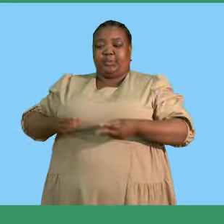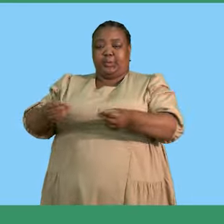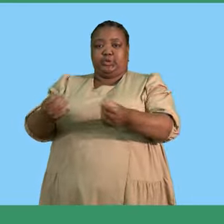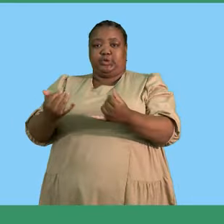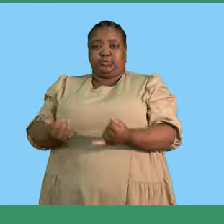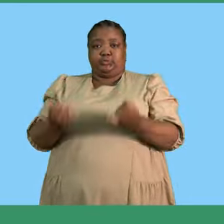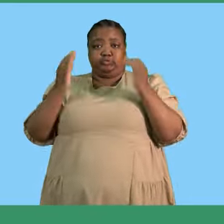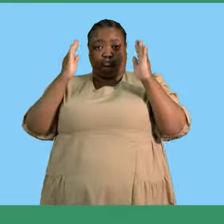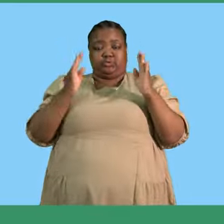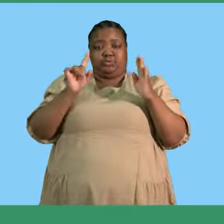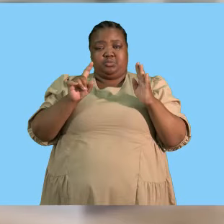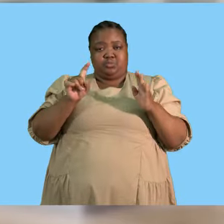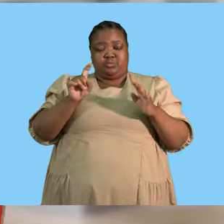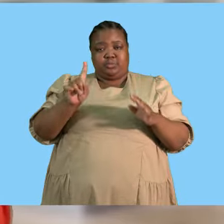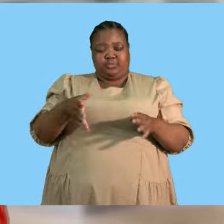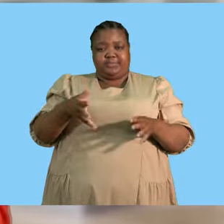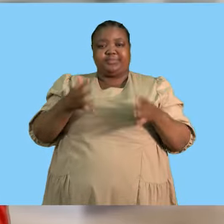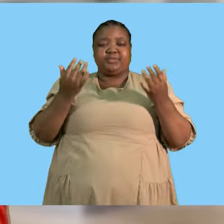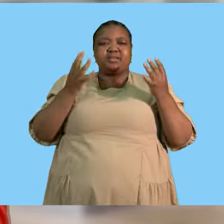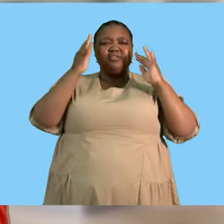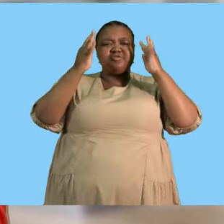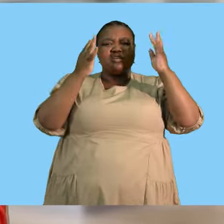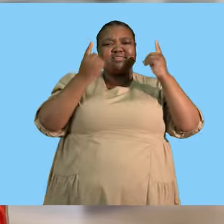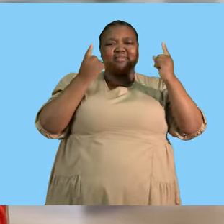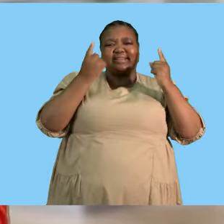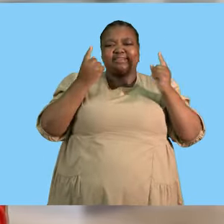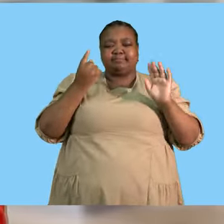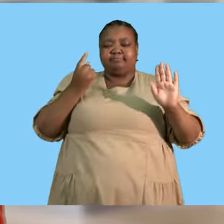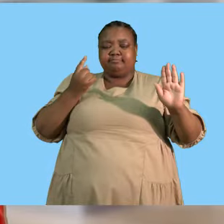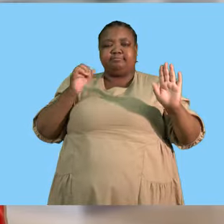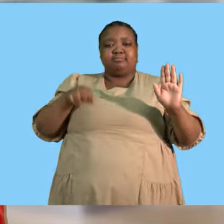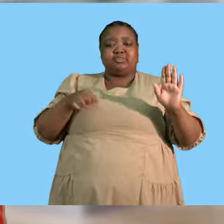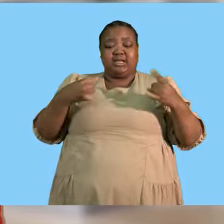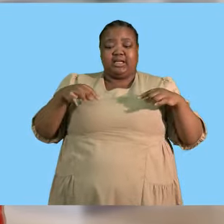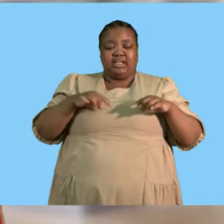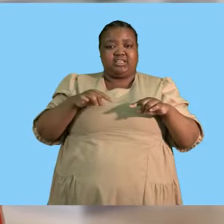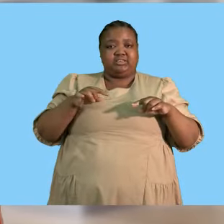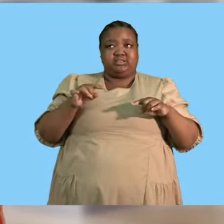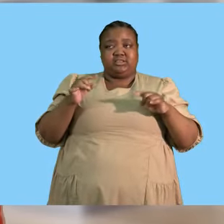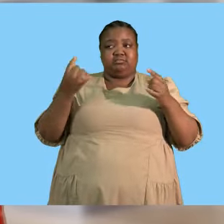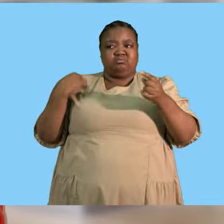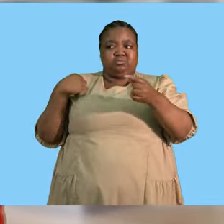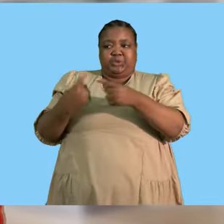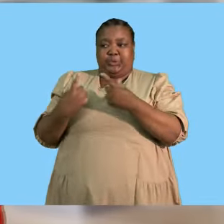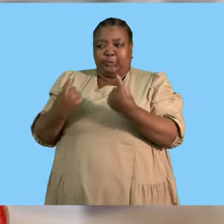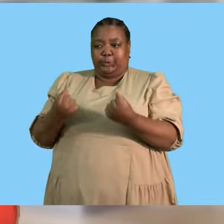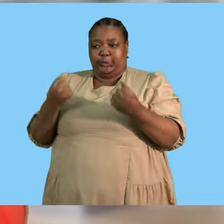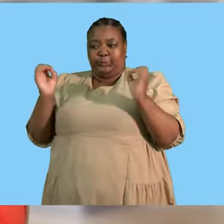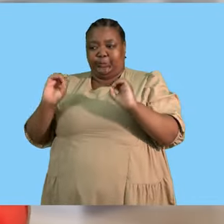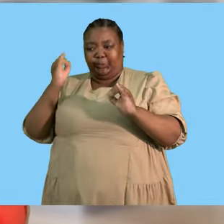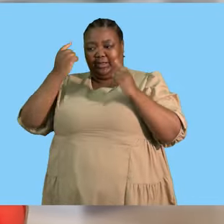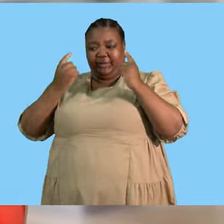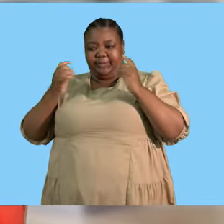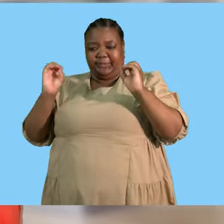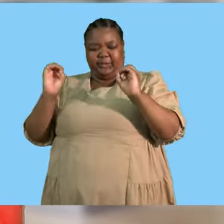So remember again that creative thinking looks at what is it that we can do differently that others have not